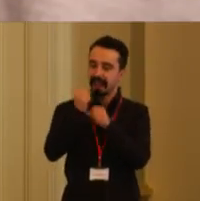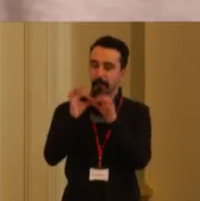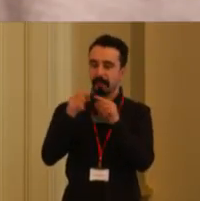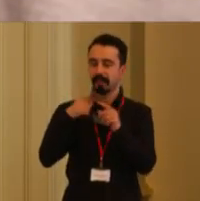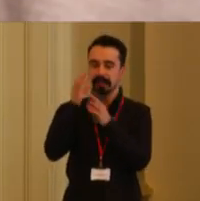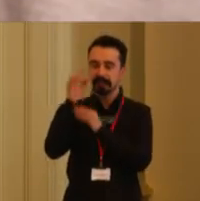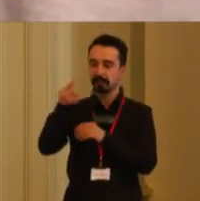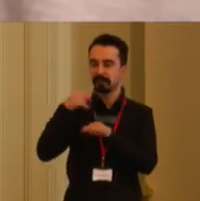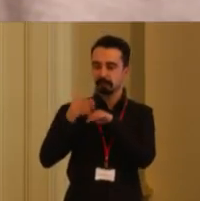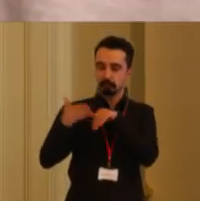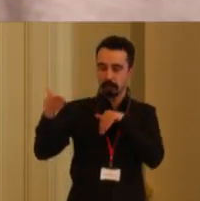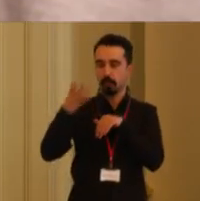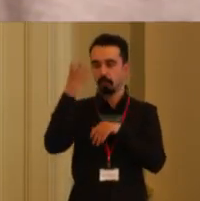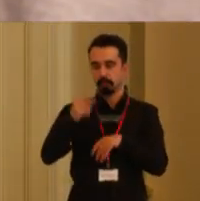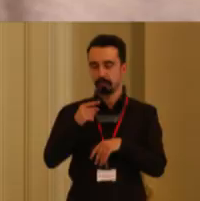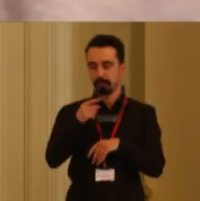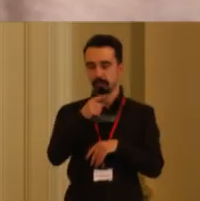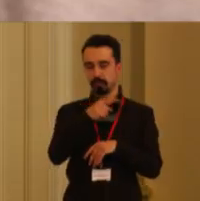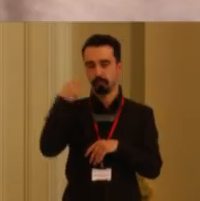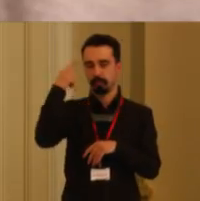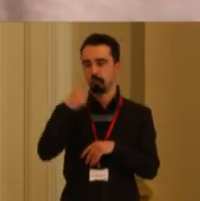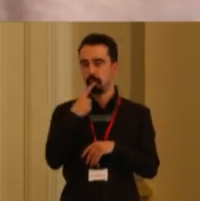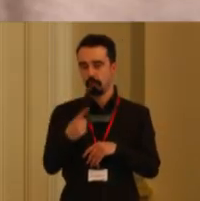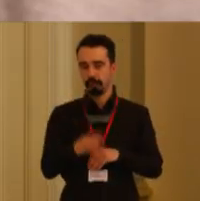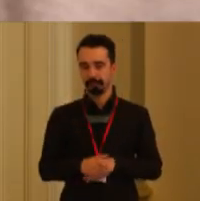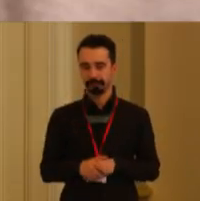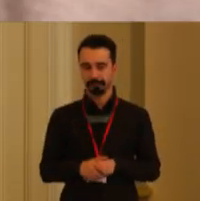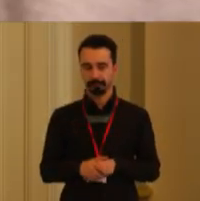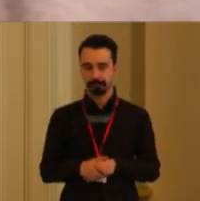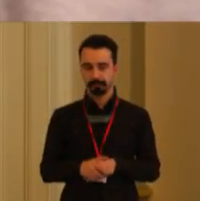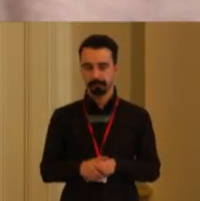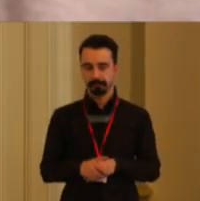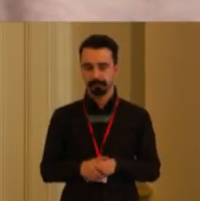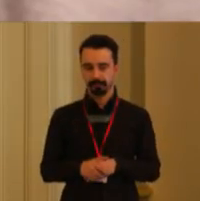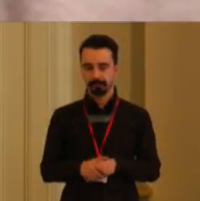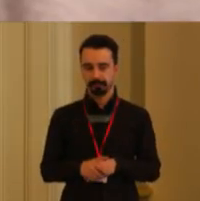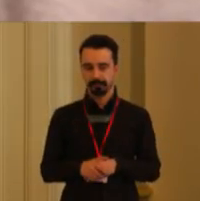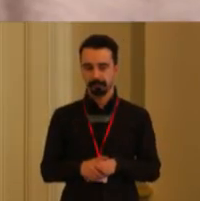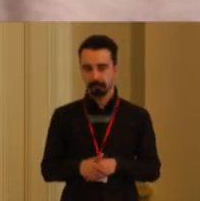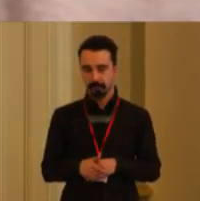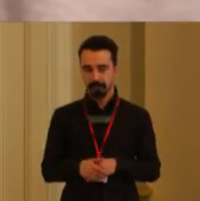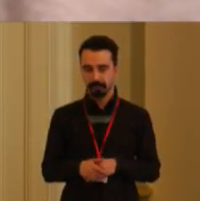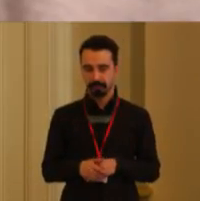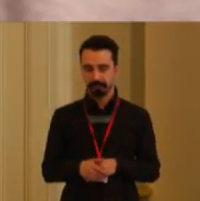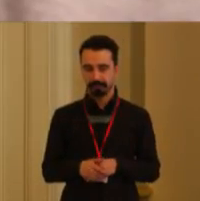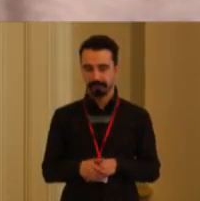be reduced, but still they'd like to avoid them as much as possible.